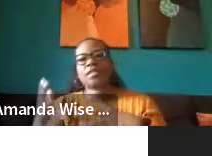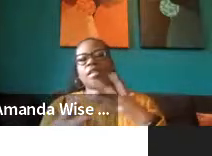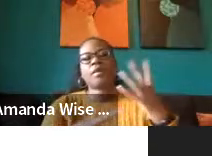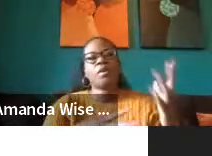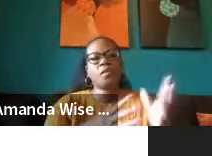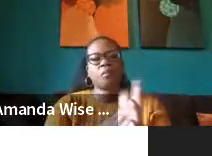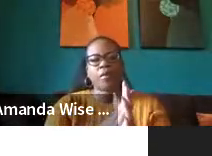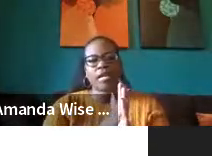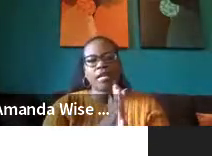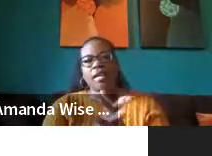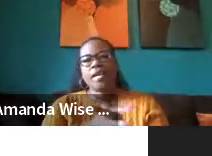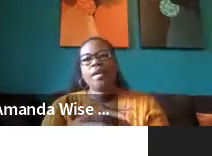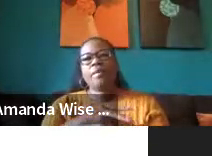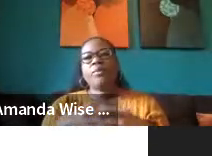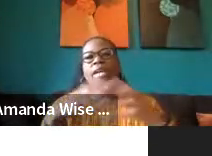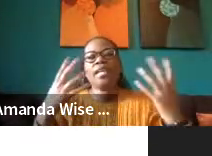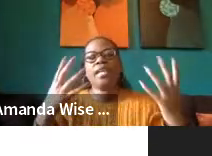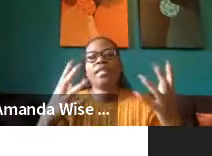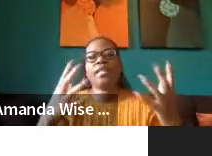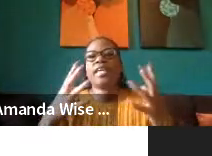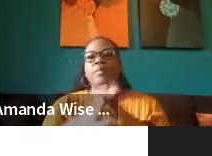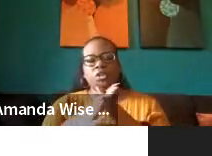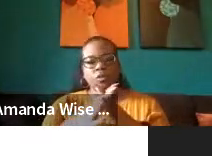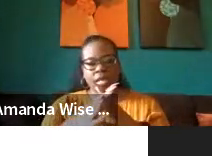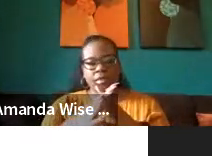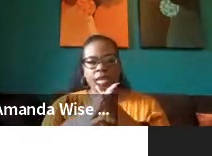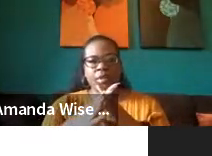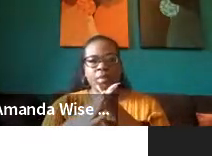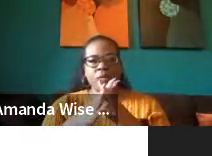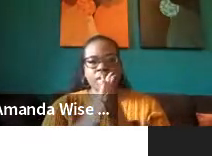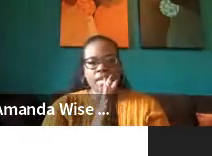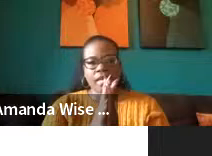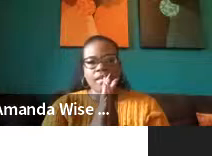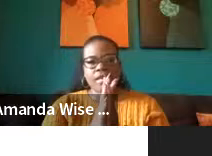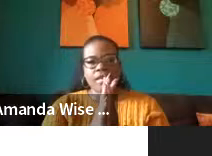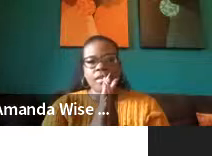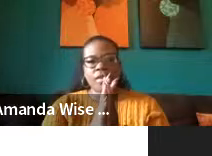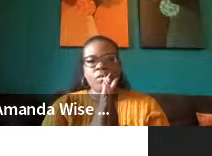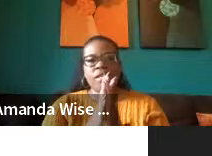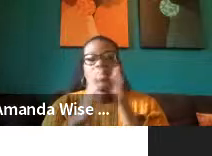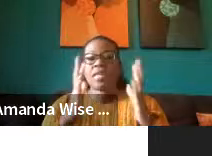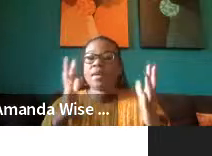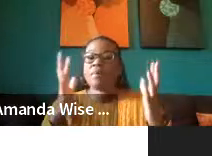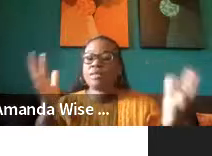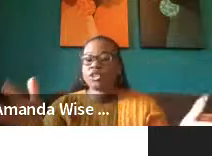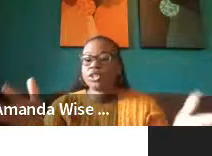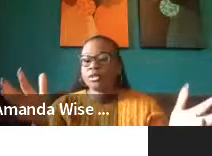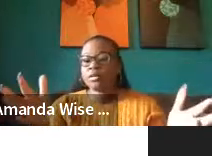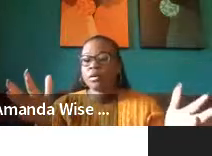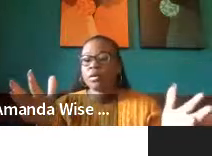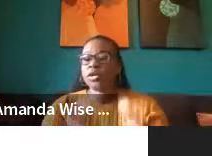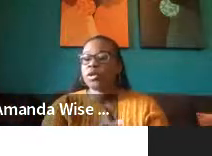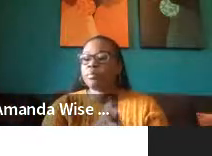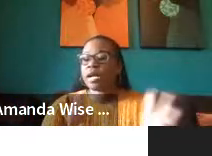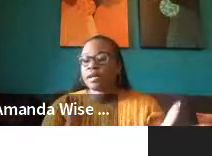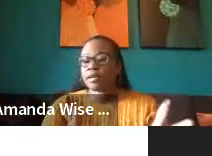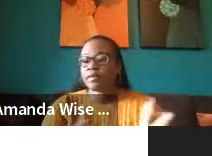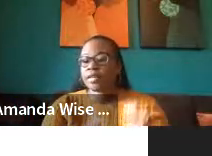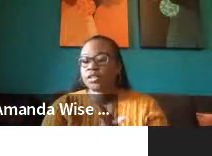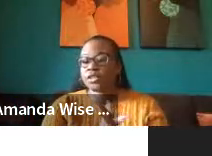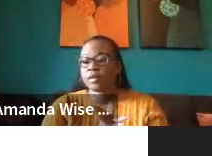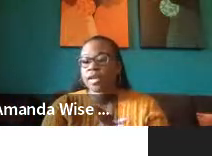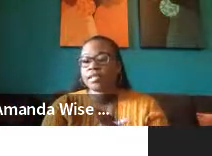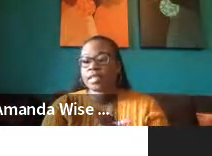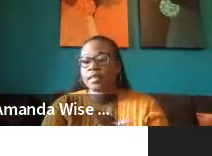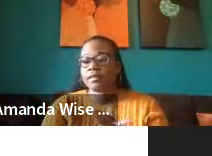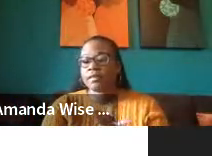but let's just talk about what is branding. Branding is the imagery that people get when they think about you or your product